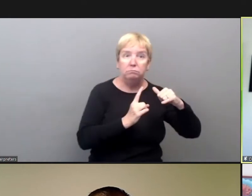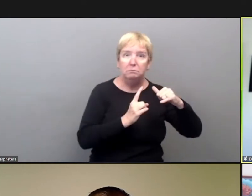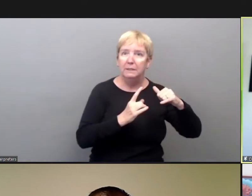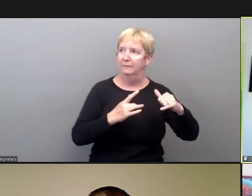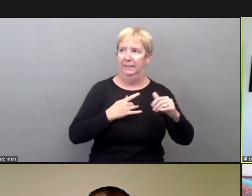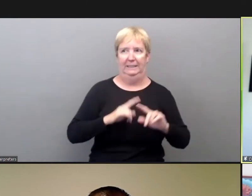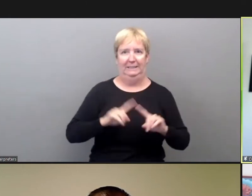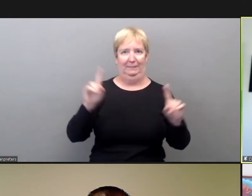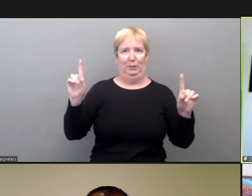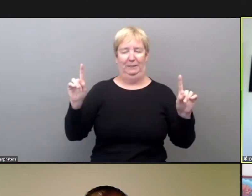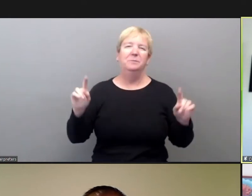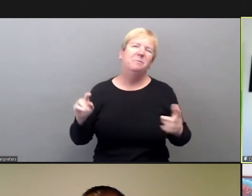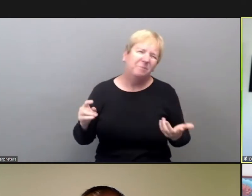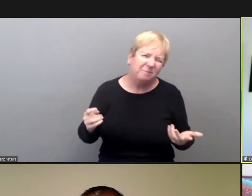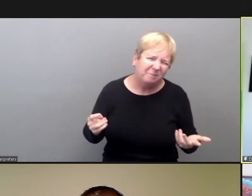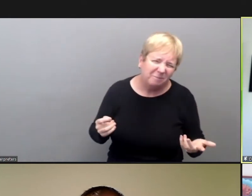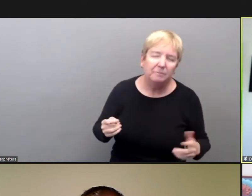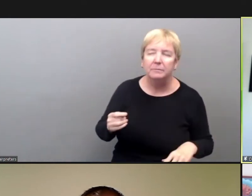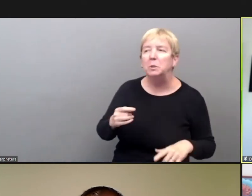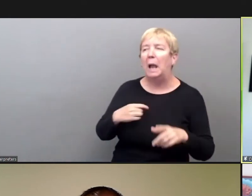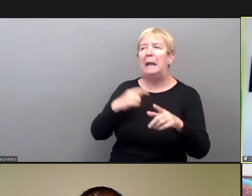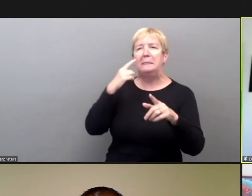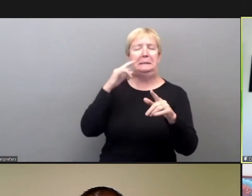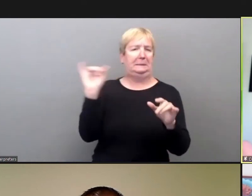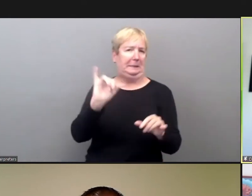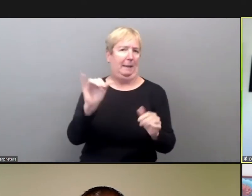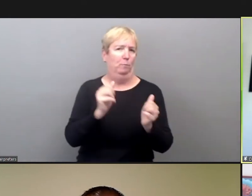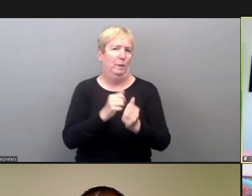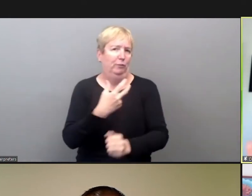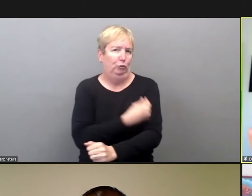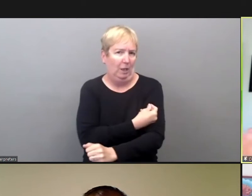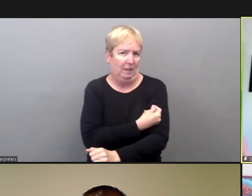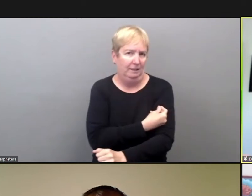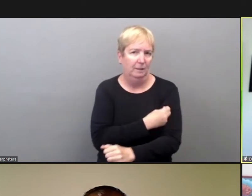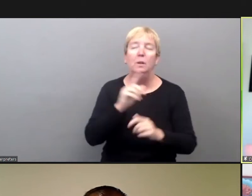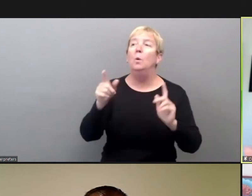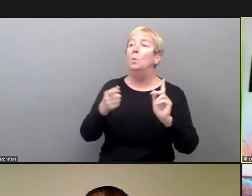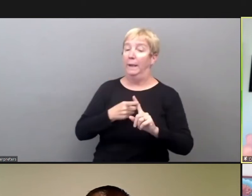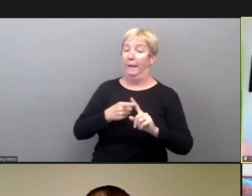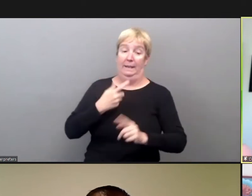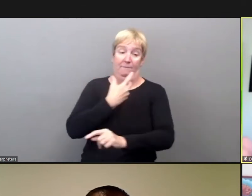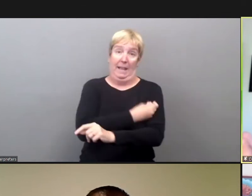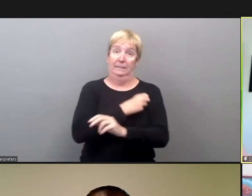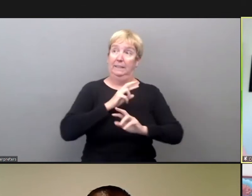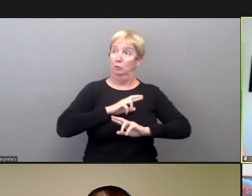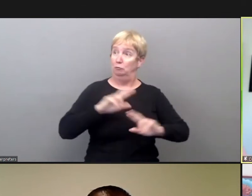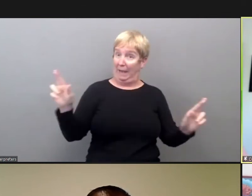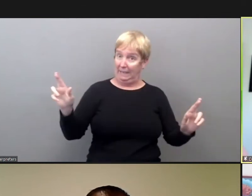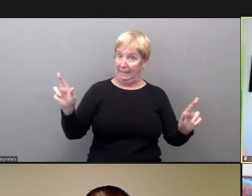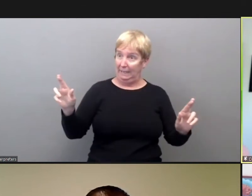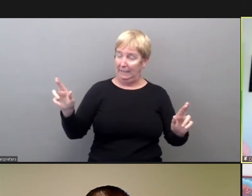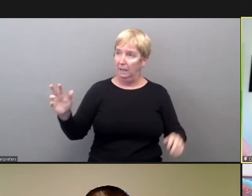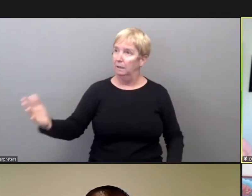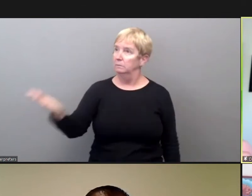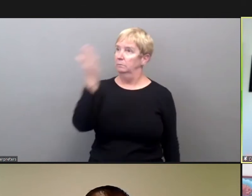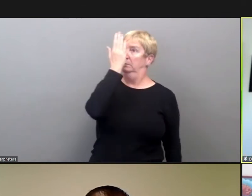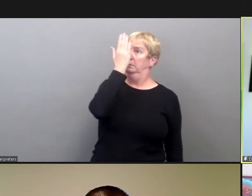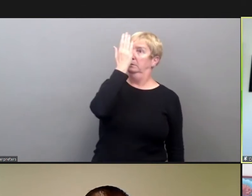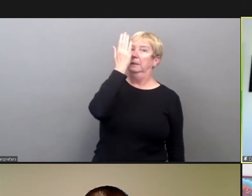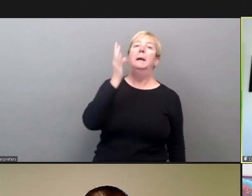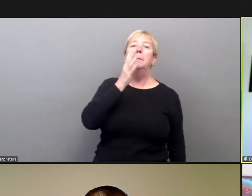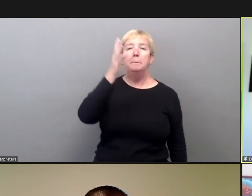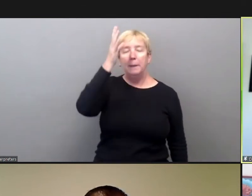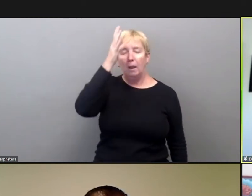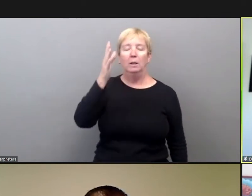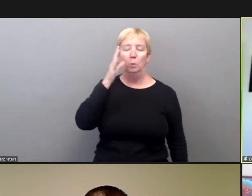vaccine becomes available, all parents are going to have to work with their kids to make this choice between the